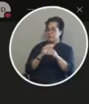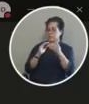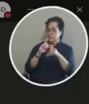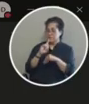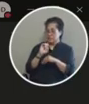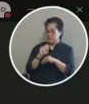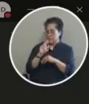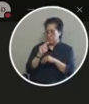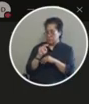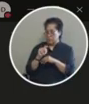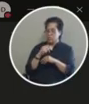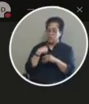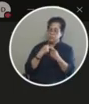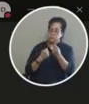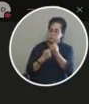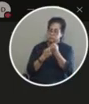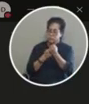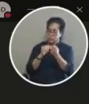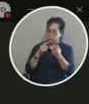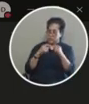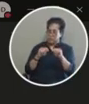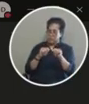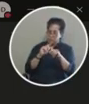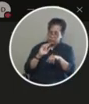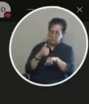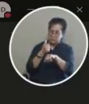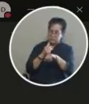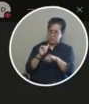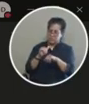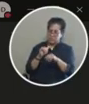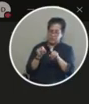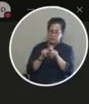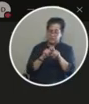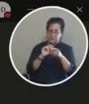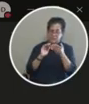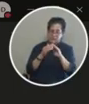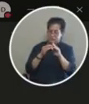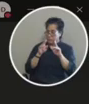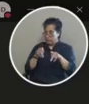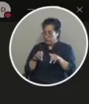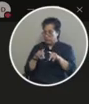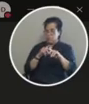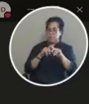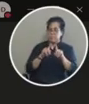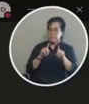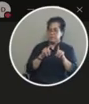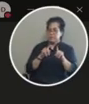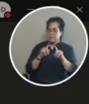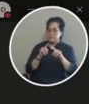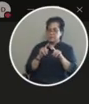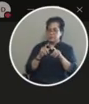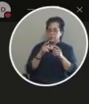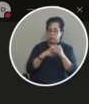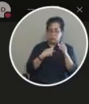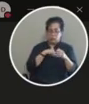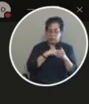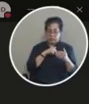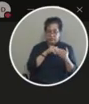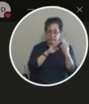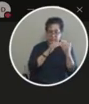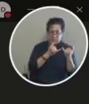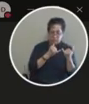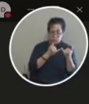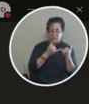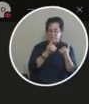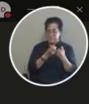I vow to support your efforts to implement that vision as a city official, the dire circumstances we face now and for several